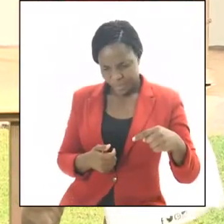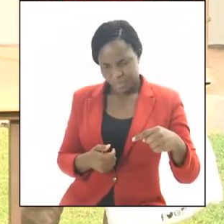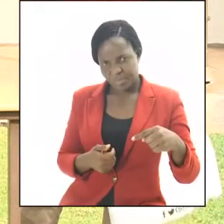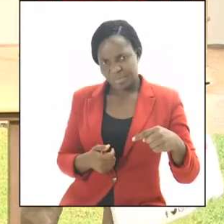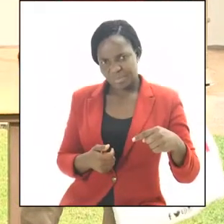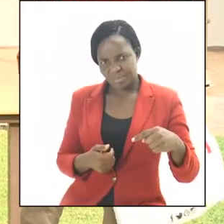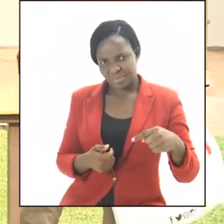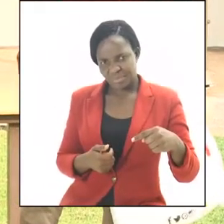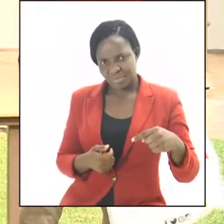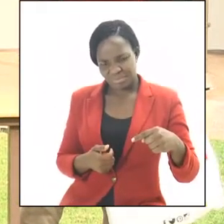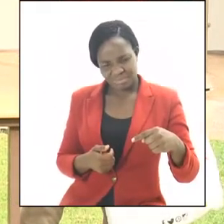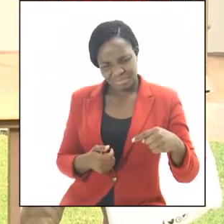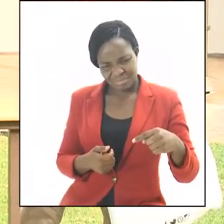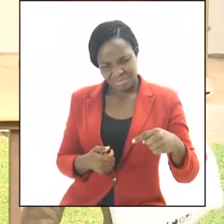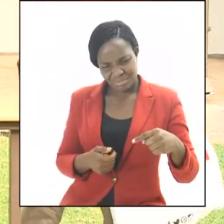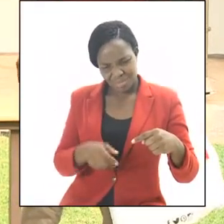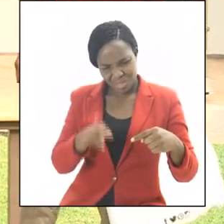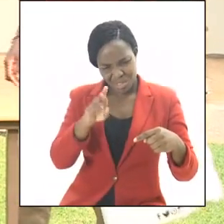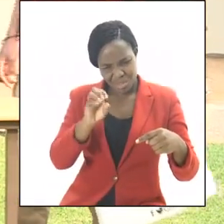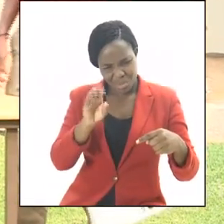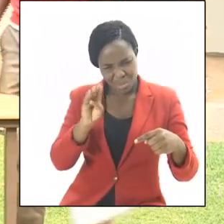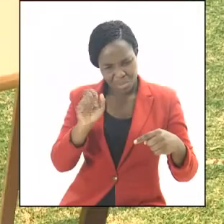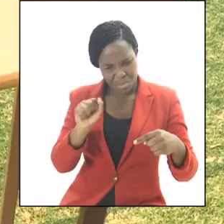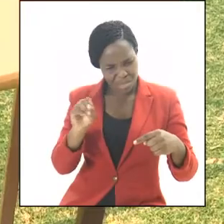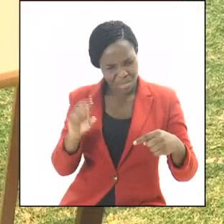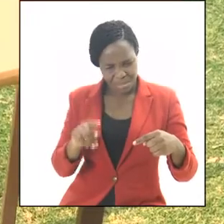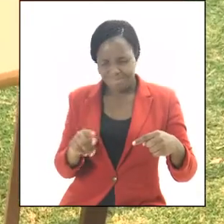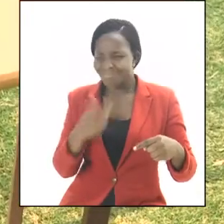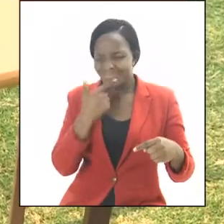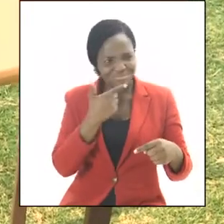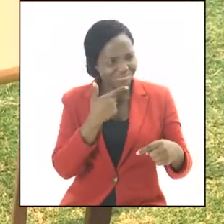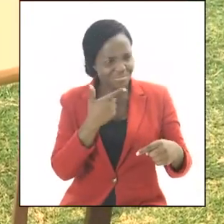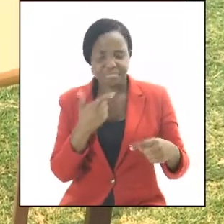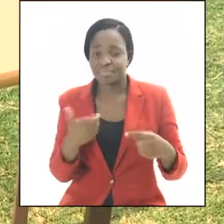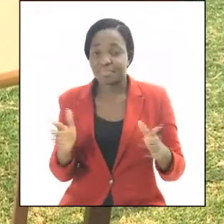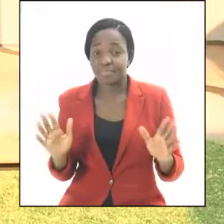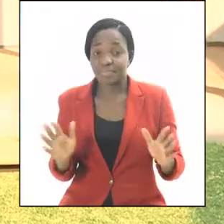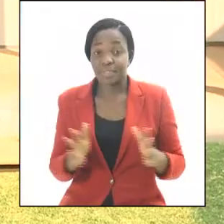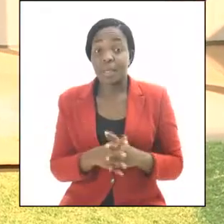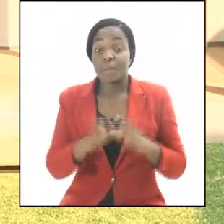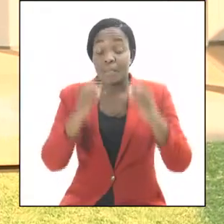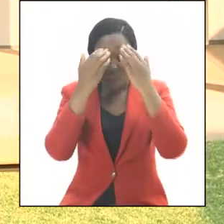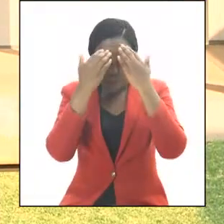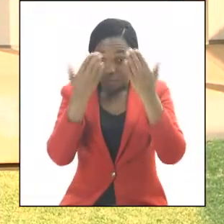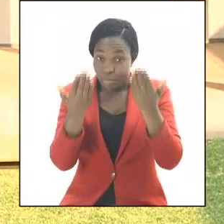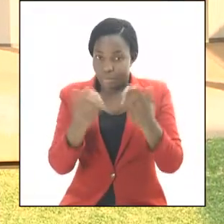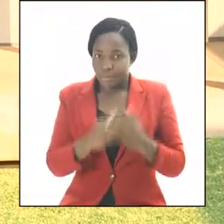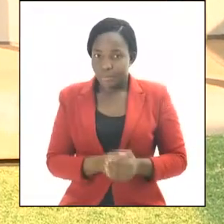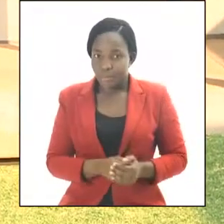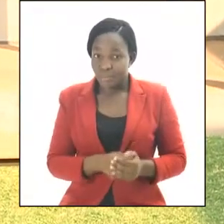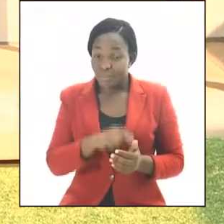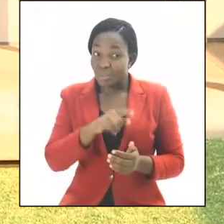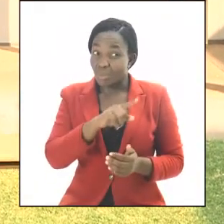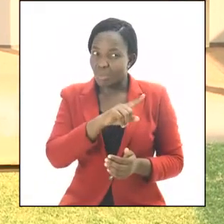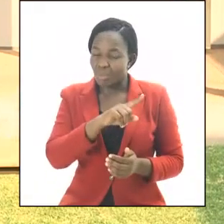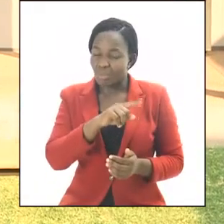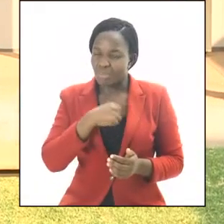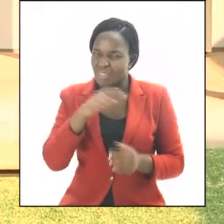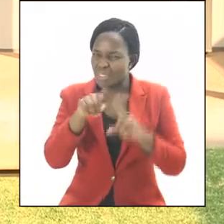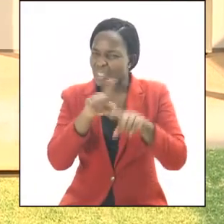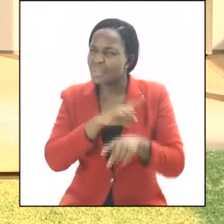is a rhombus. Thank you. Thank you both very much. Hi viewers, you know why I asked them, don't